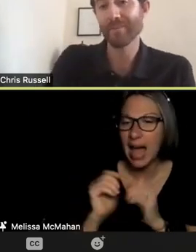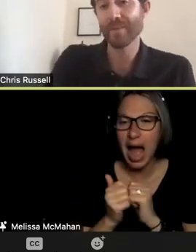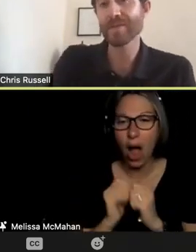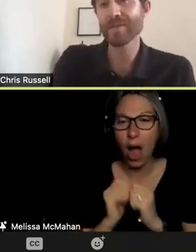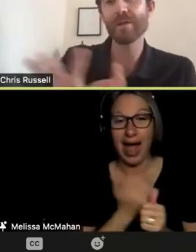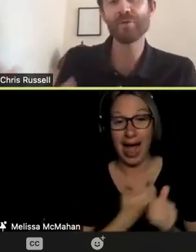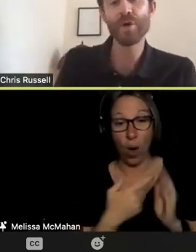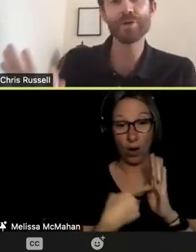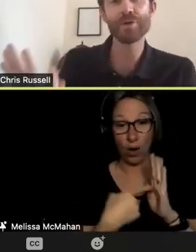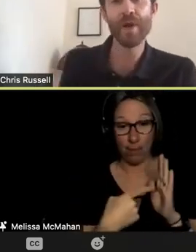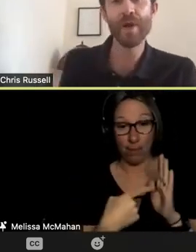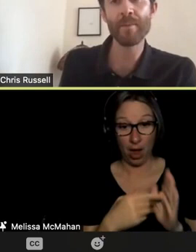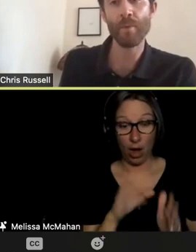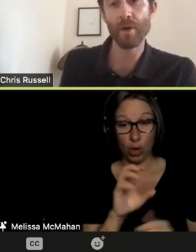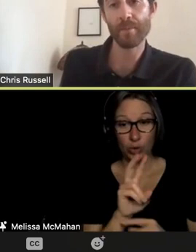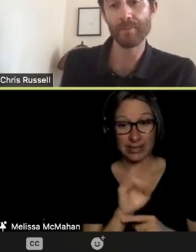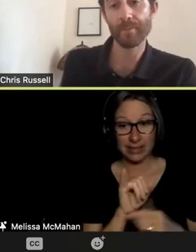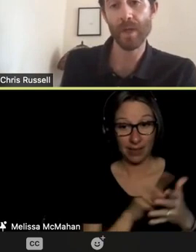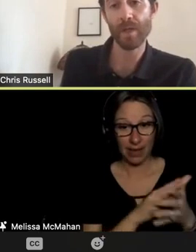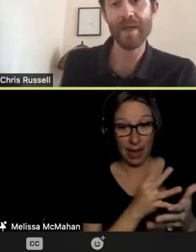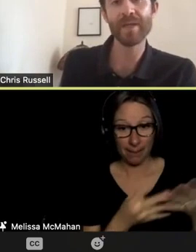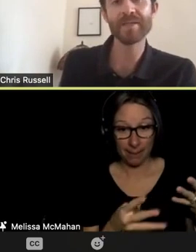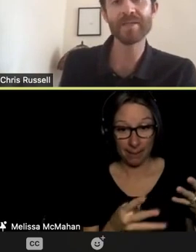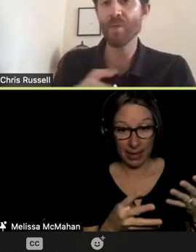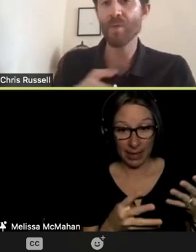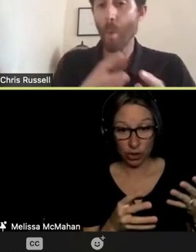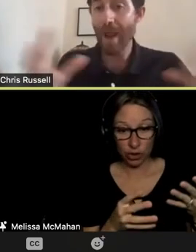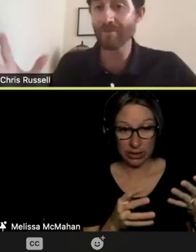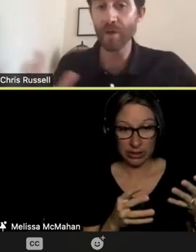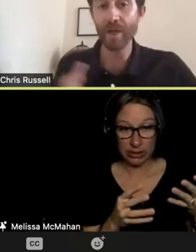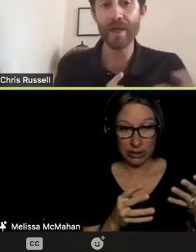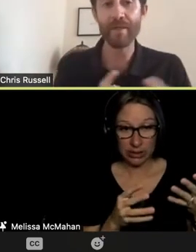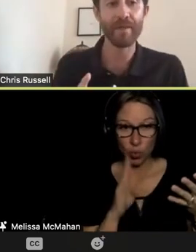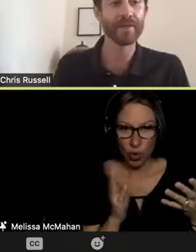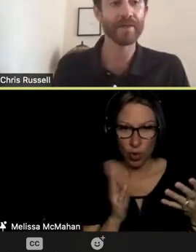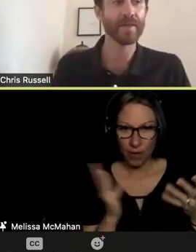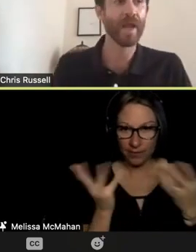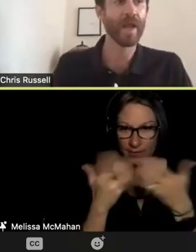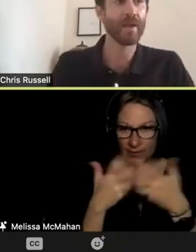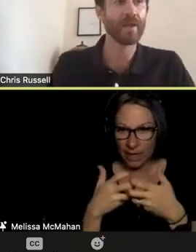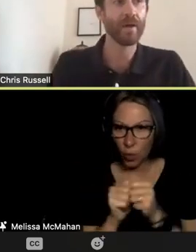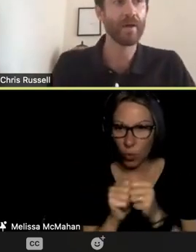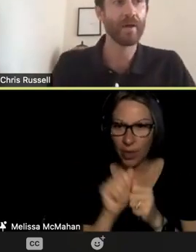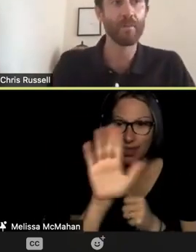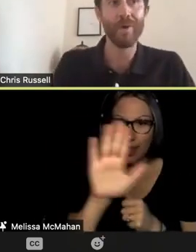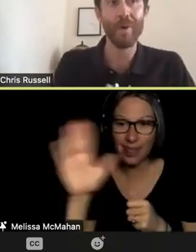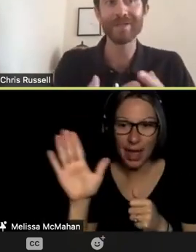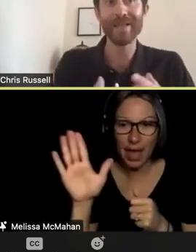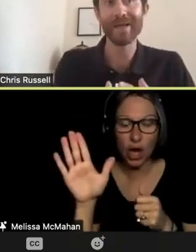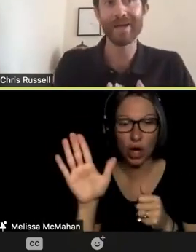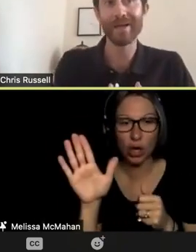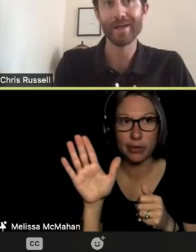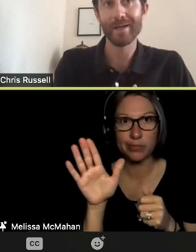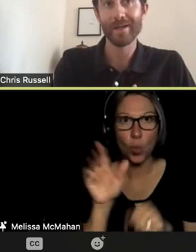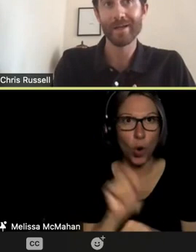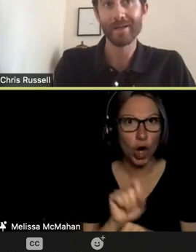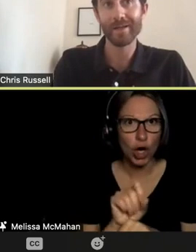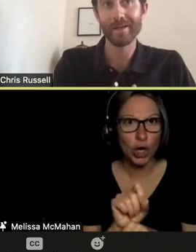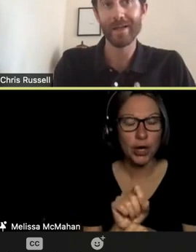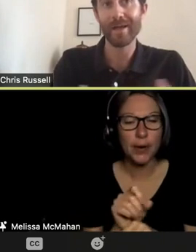that. This is an approach framework. Okay, that means that it's a way of looking at things and almost like